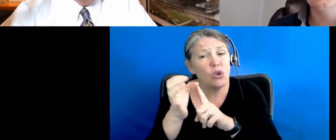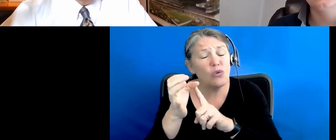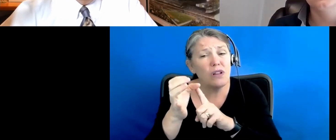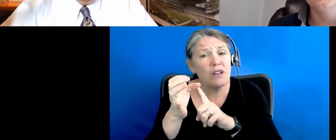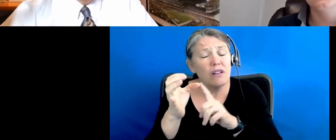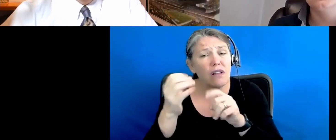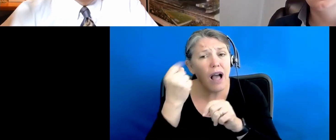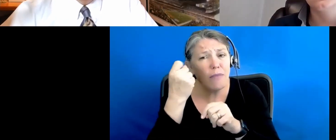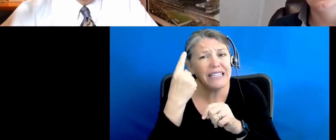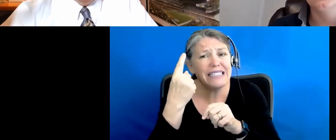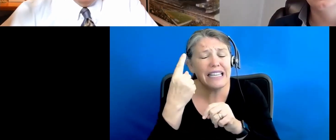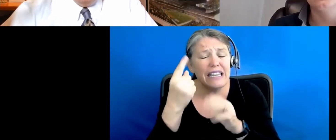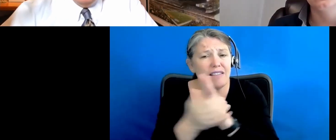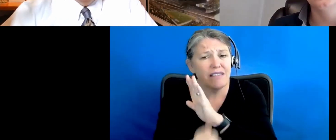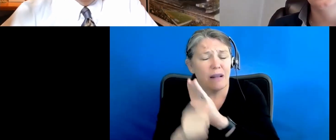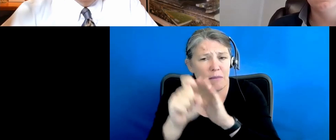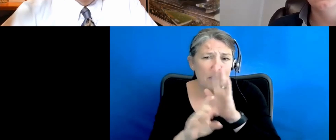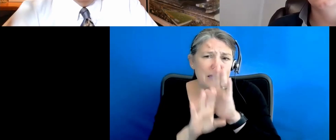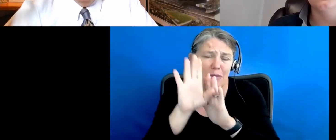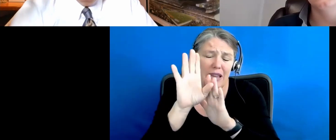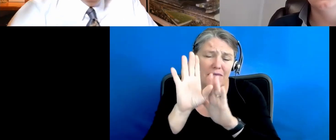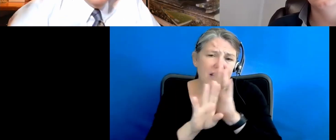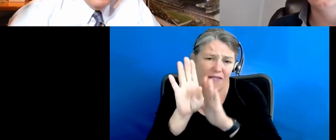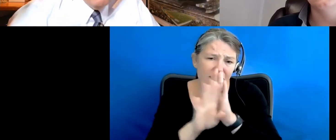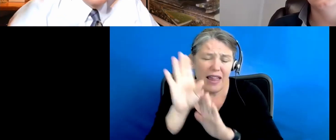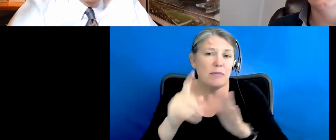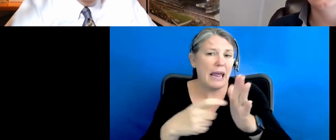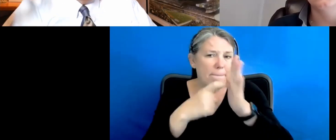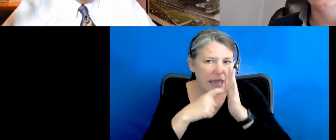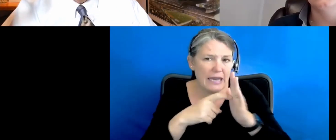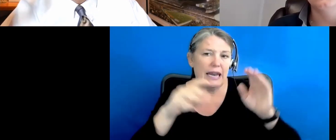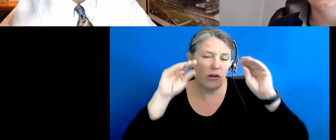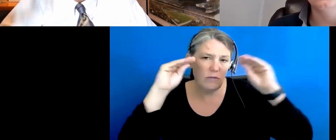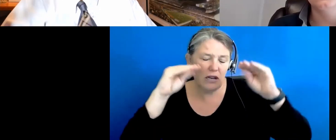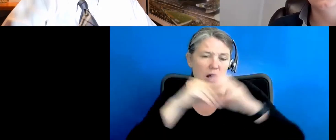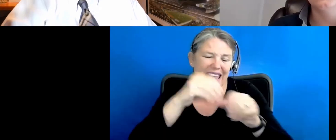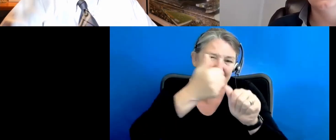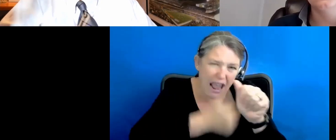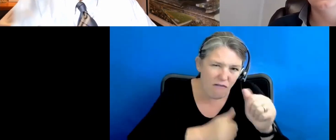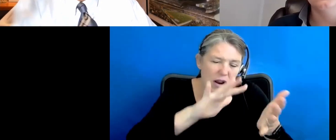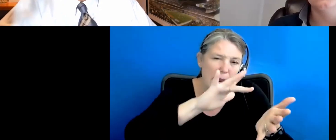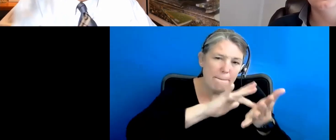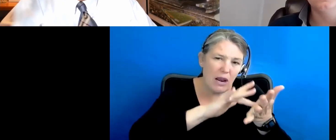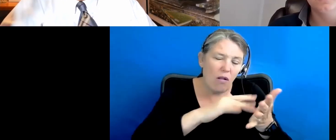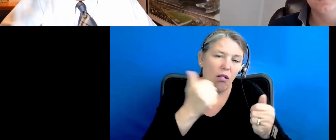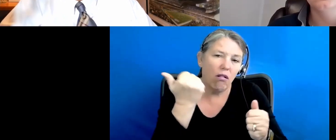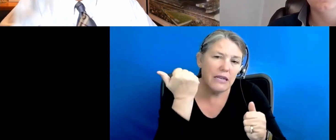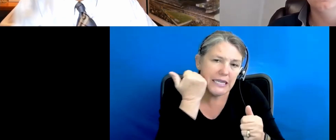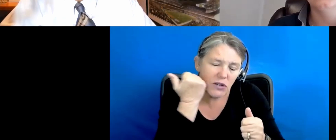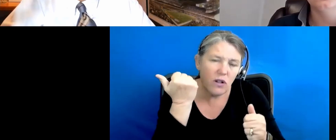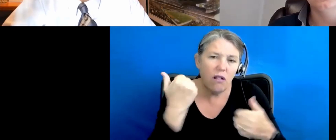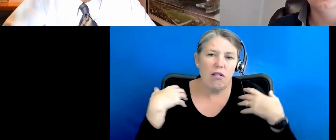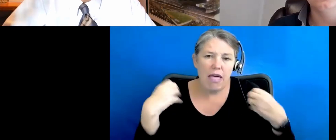be developed, and it must be implemented and mandated to be taught in every medical, dental,